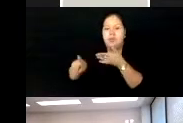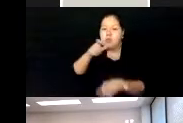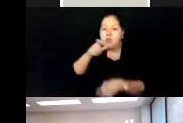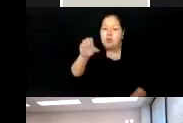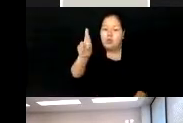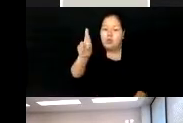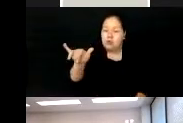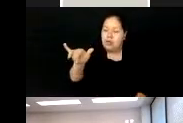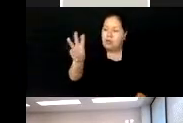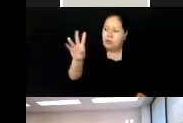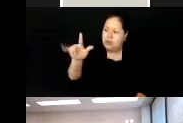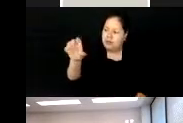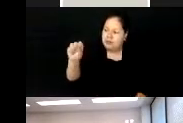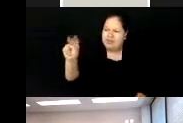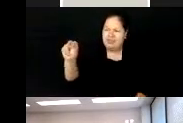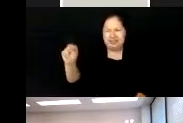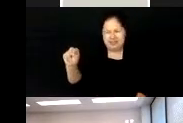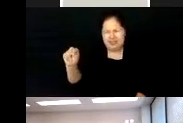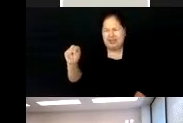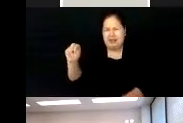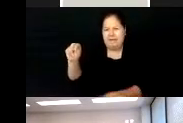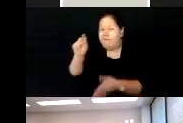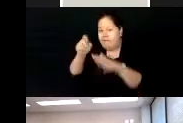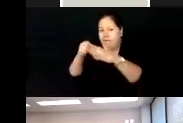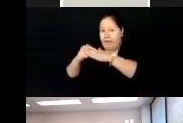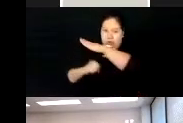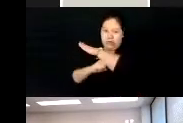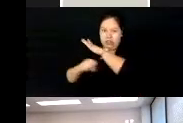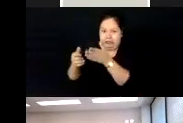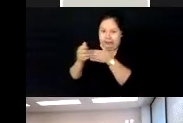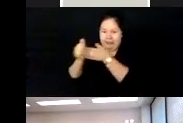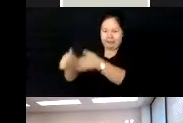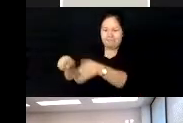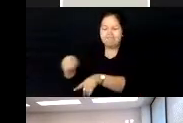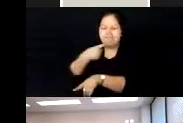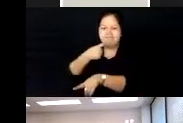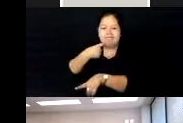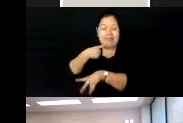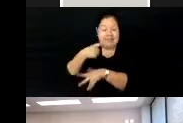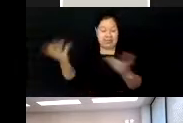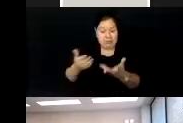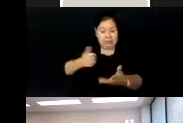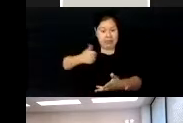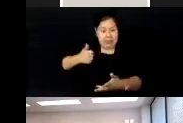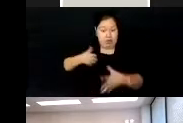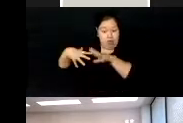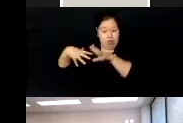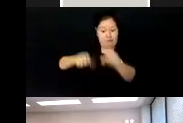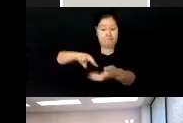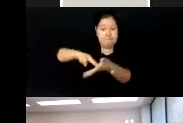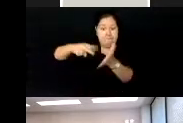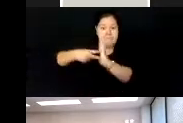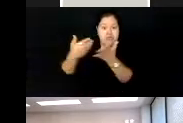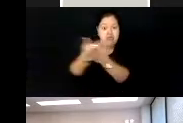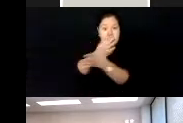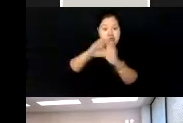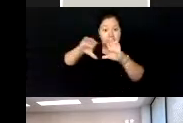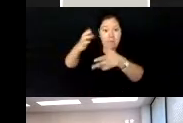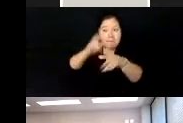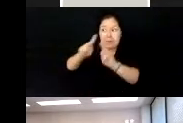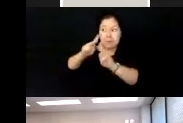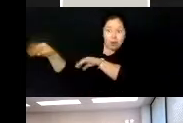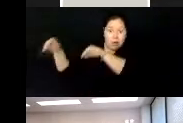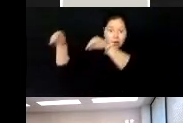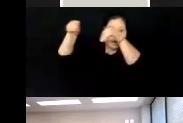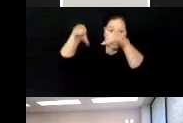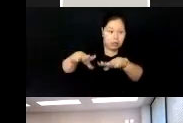Foundations Guide, which noted that in Canada, colonization occurred when a new group of people migrated to North America,